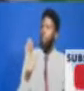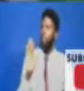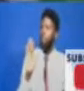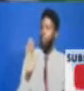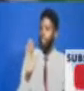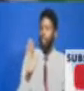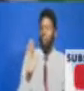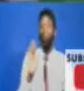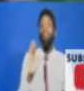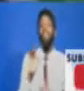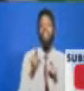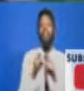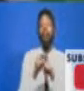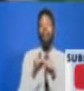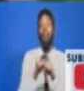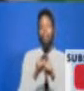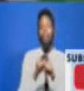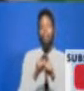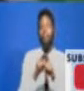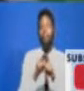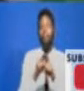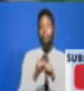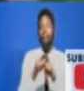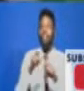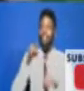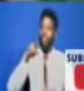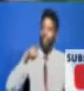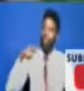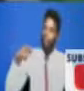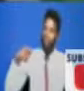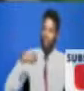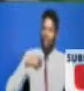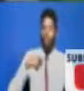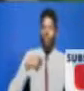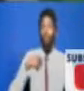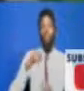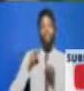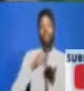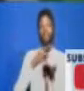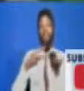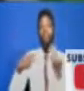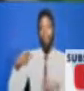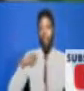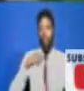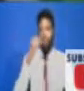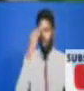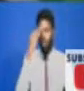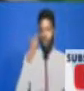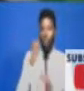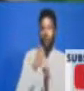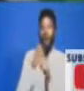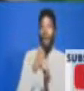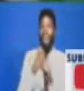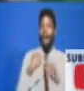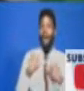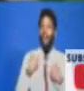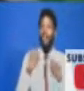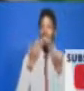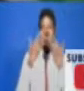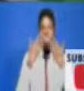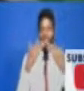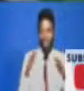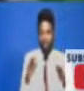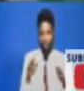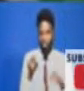failure to pay for works done. That is how what constitutes to